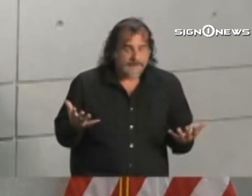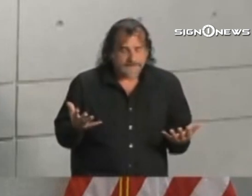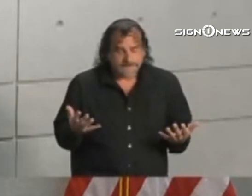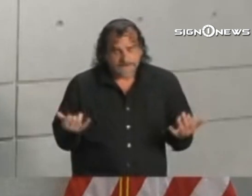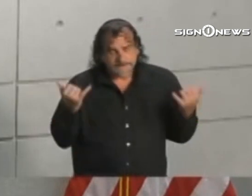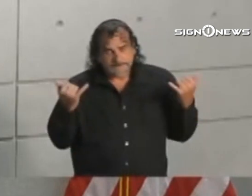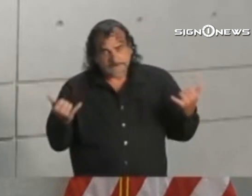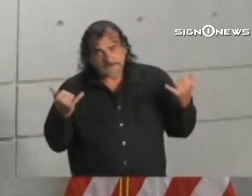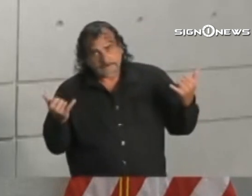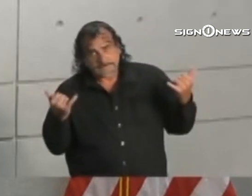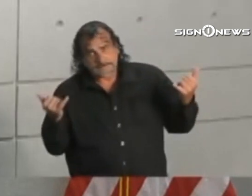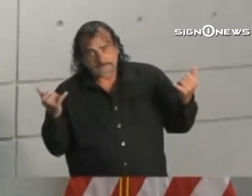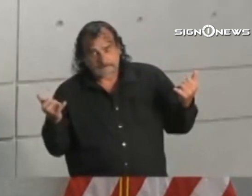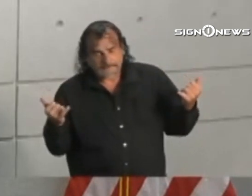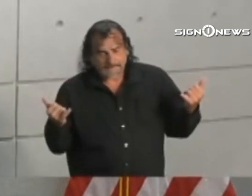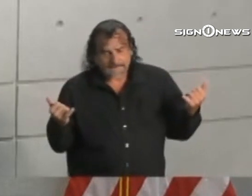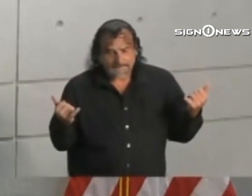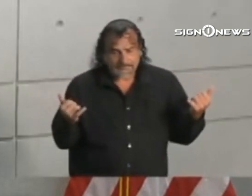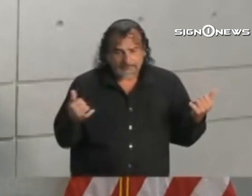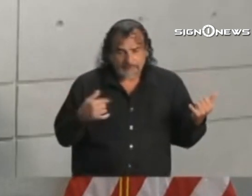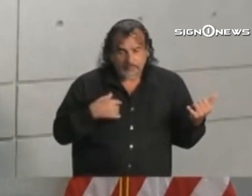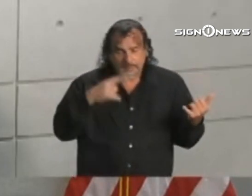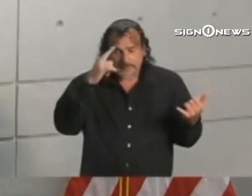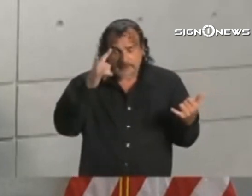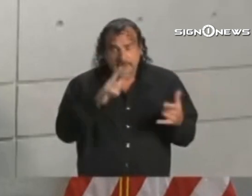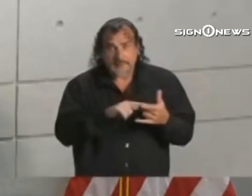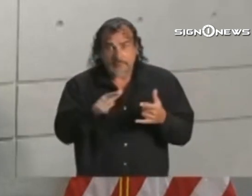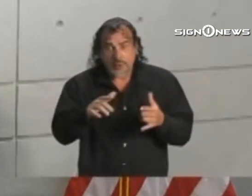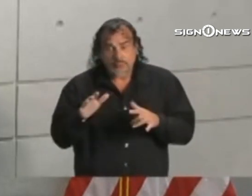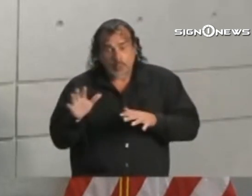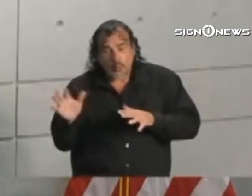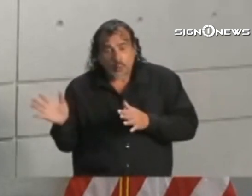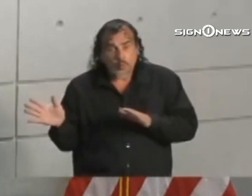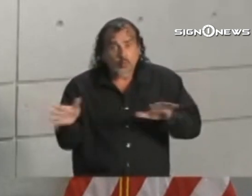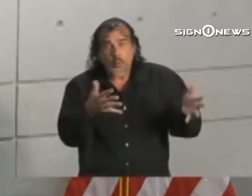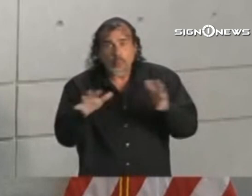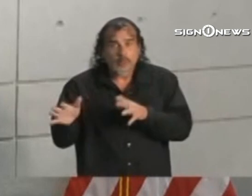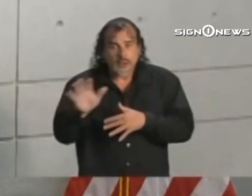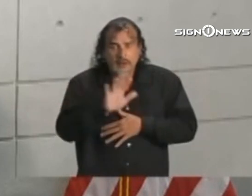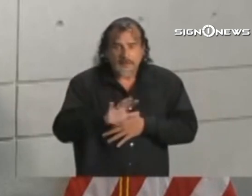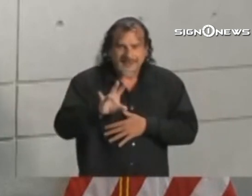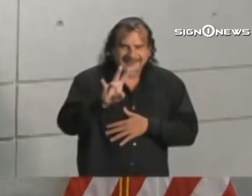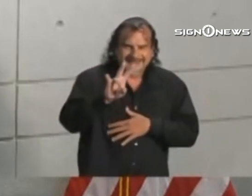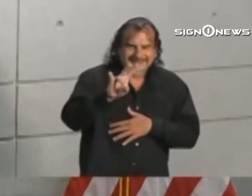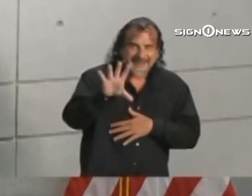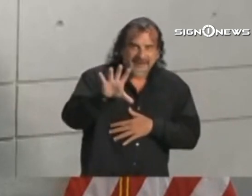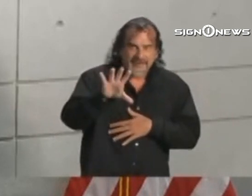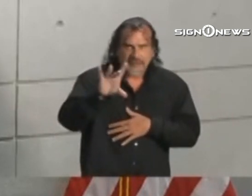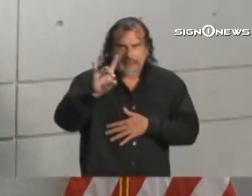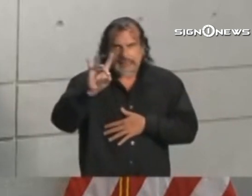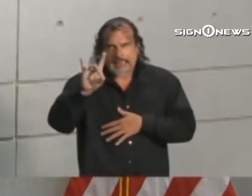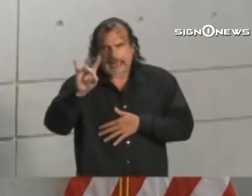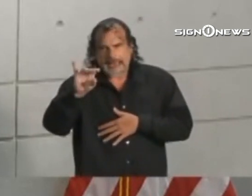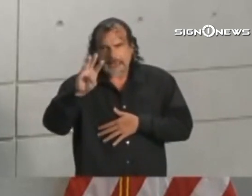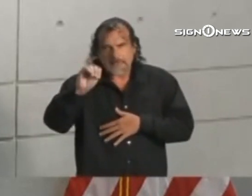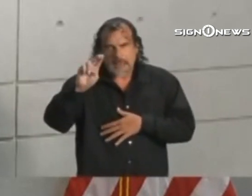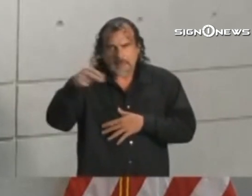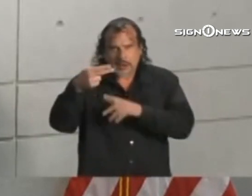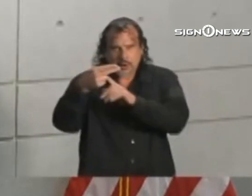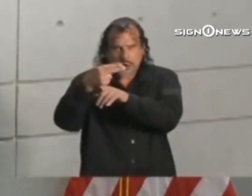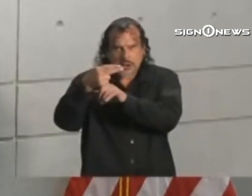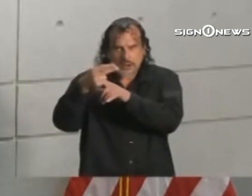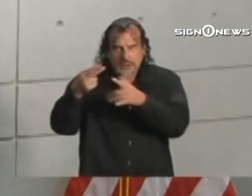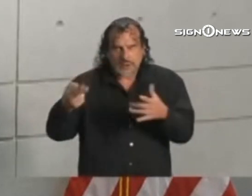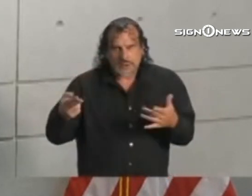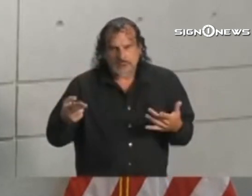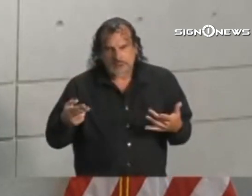the expectation is that those sustained winds would be in the 75 to 80 mile per hour range, which